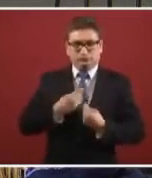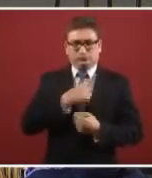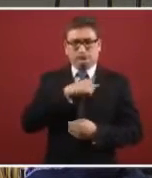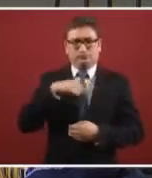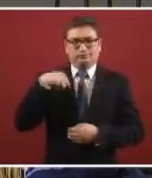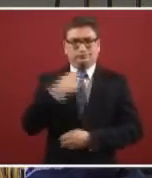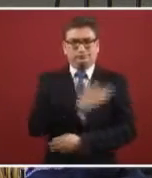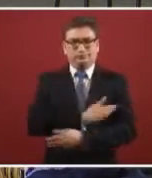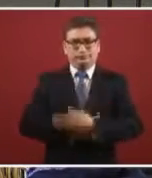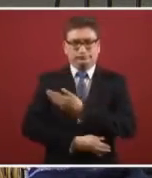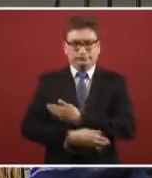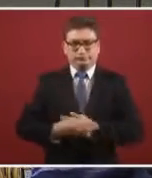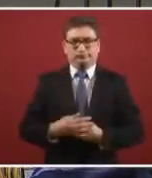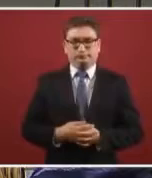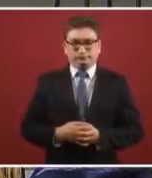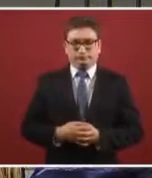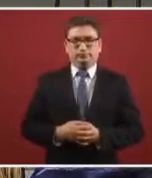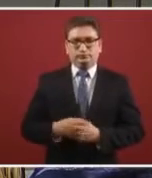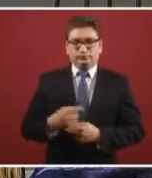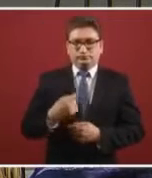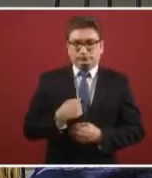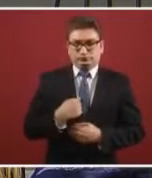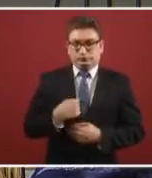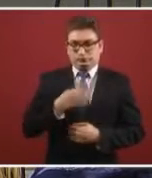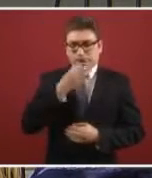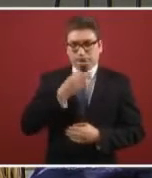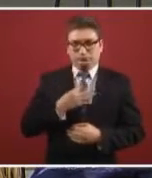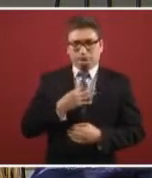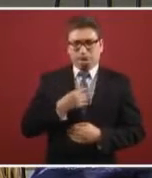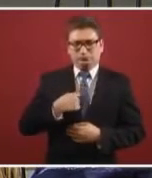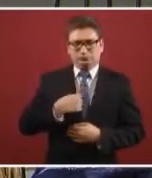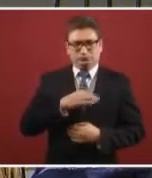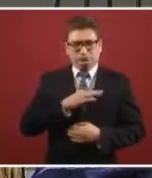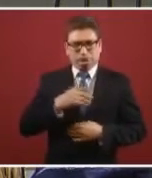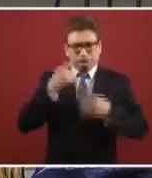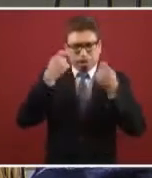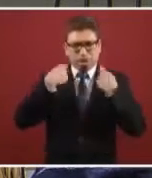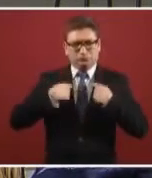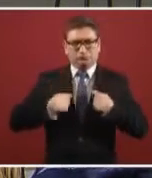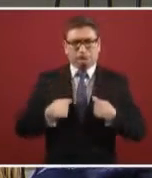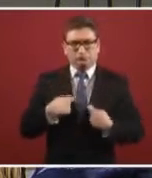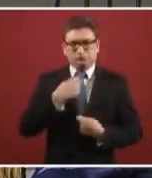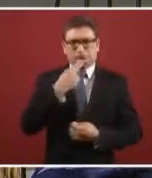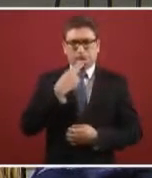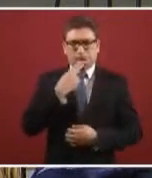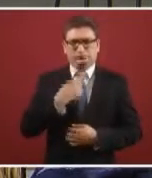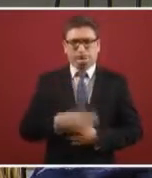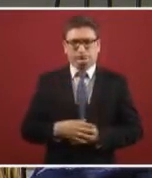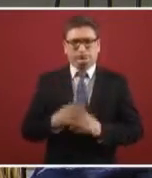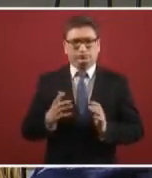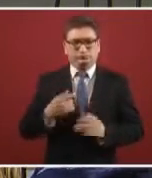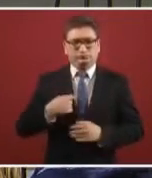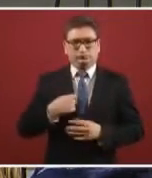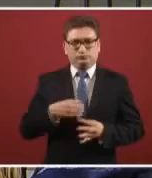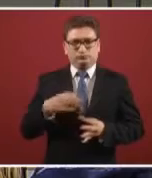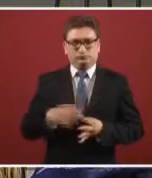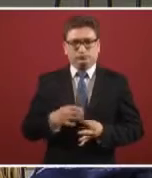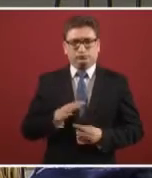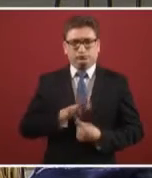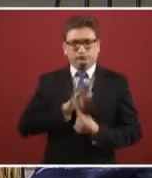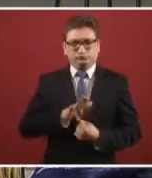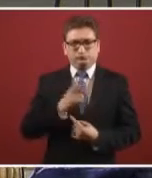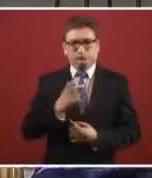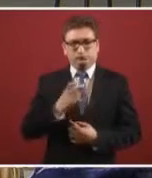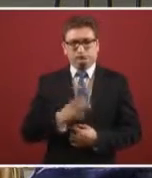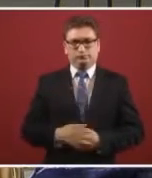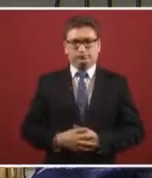playera T-shirts, y me pidieron que and they asked me me to la pusiera. put it on, Y estoy por eso and that is así.